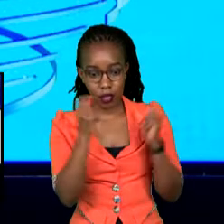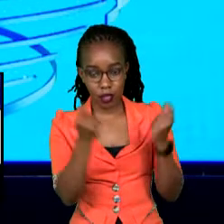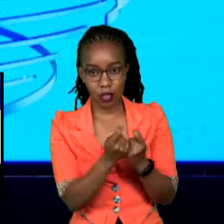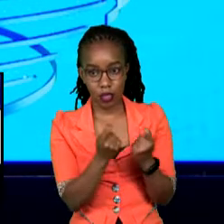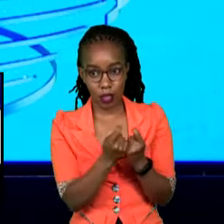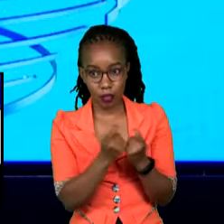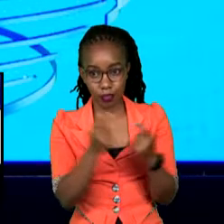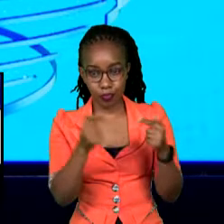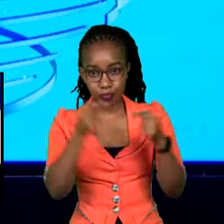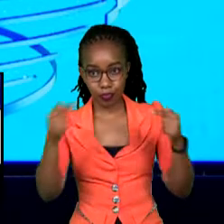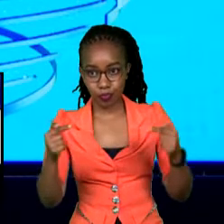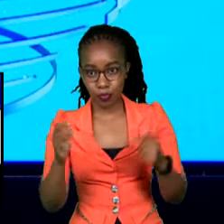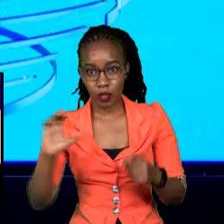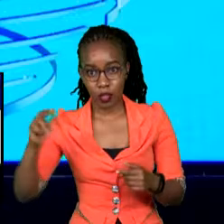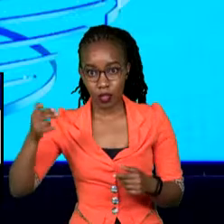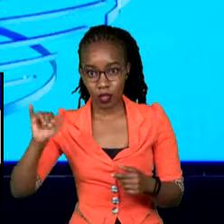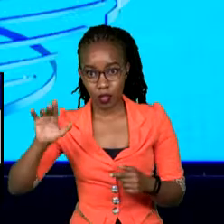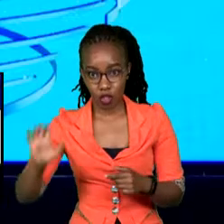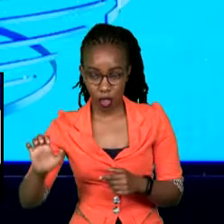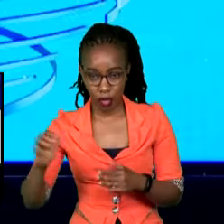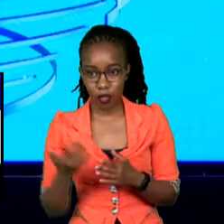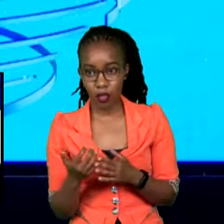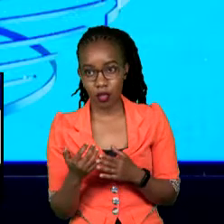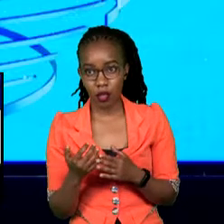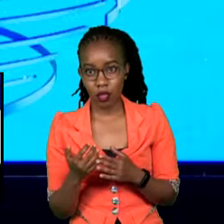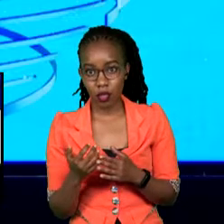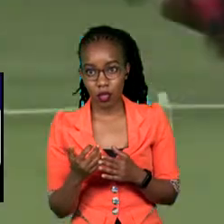is up against Chile, and of course